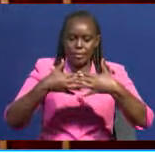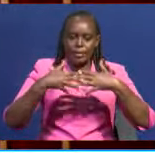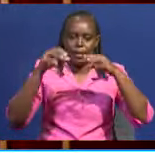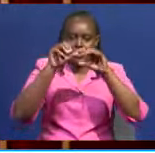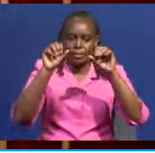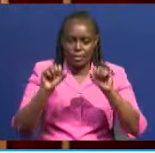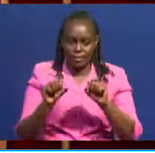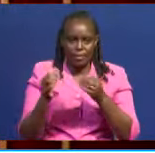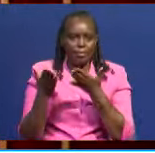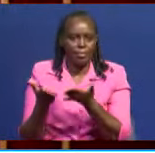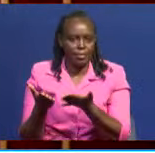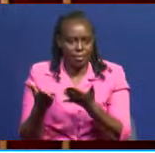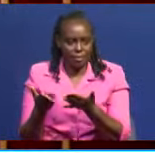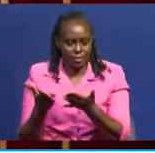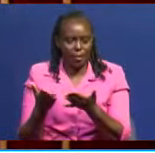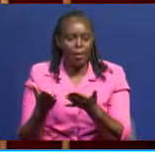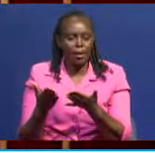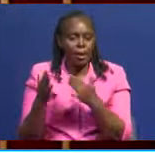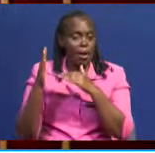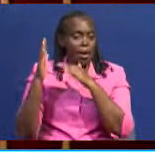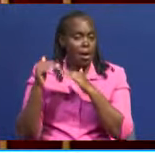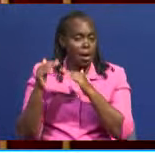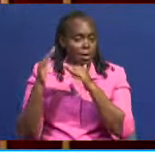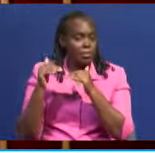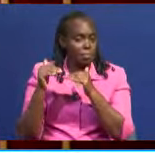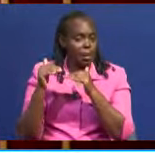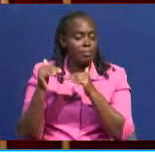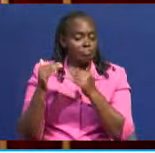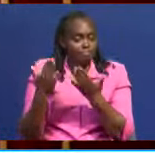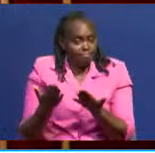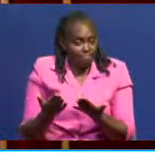we have installed, so that, and we expect at least